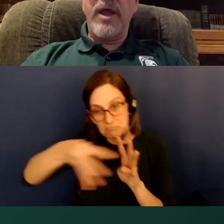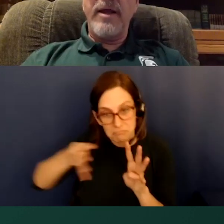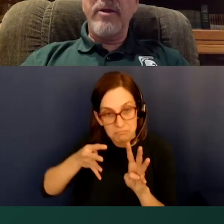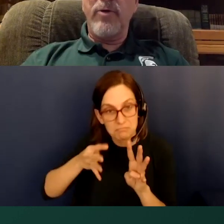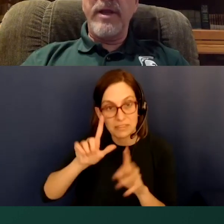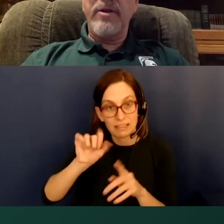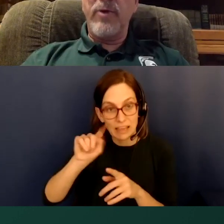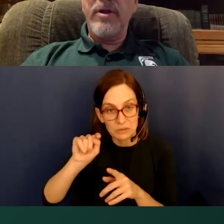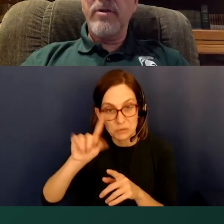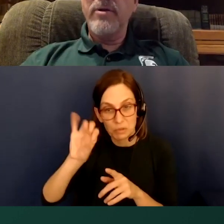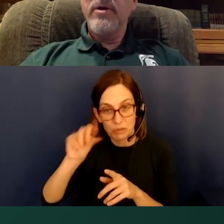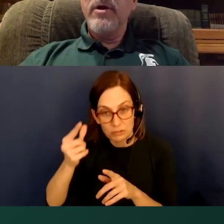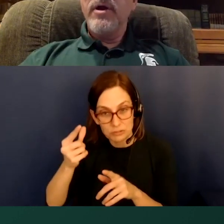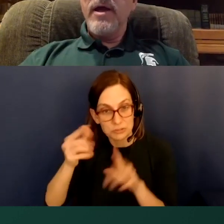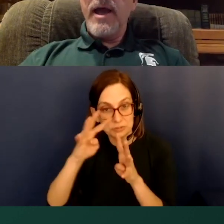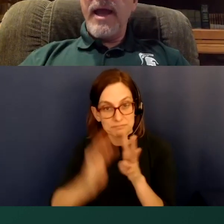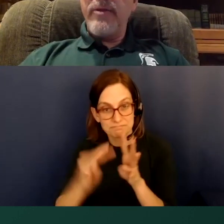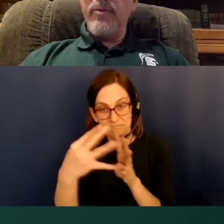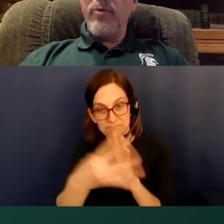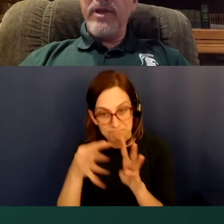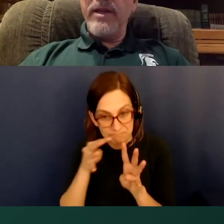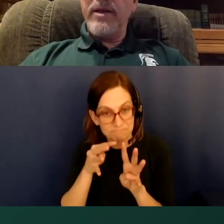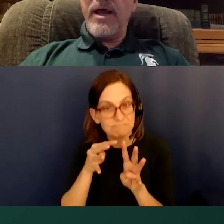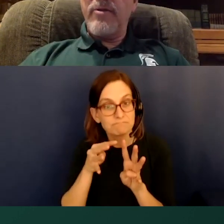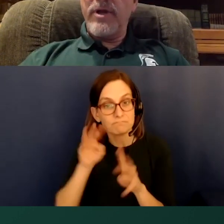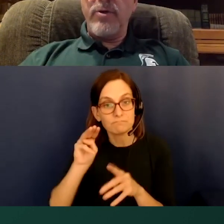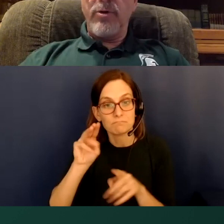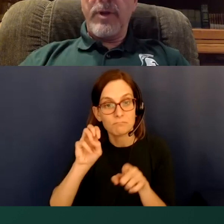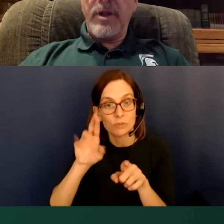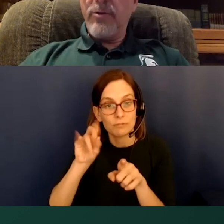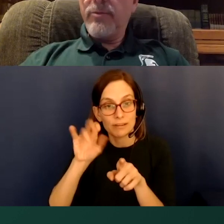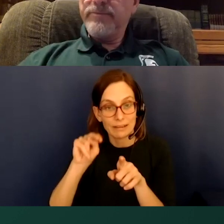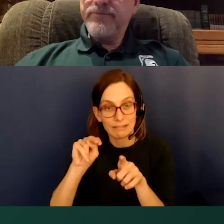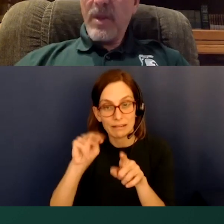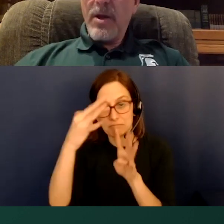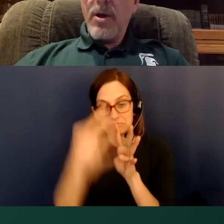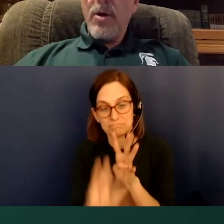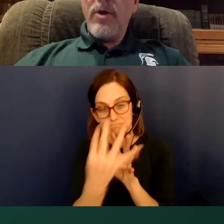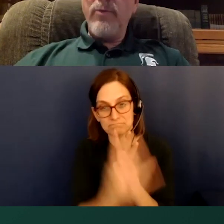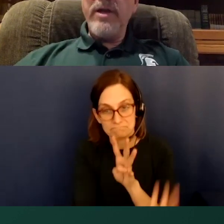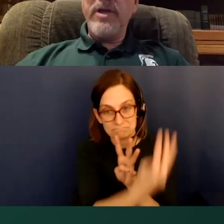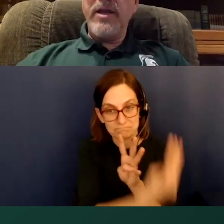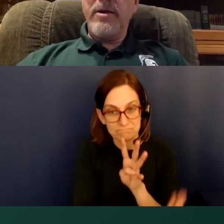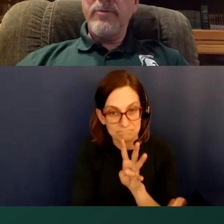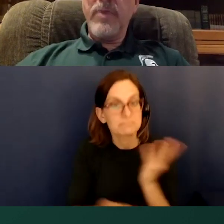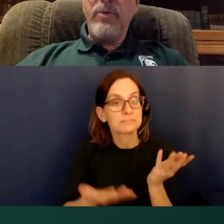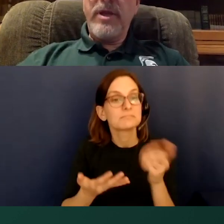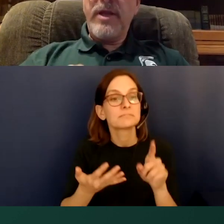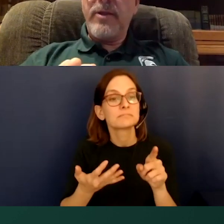latitude lines going east and west, and the meridian lines running north and south. Well, we can